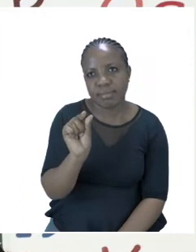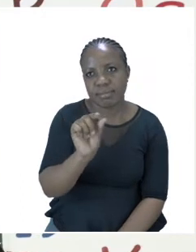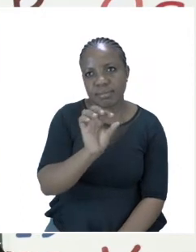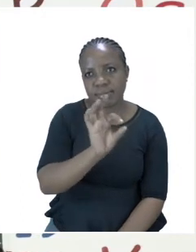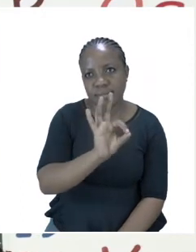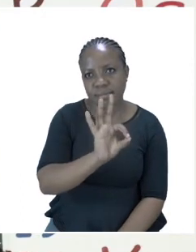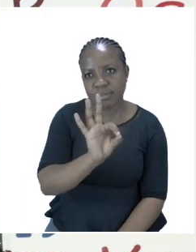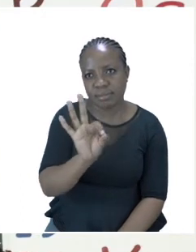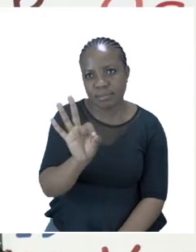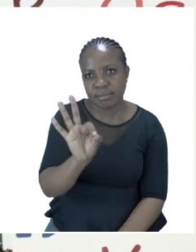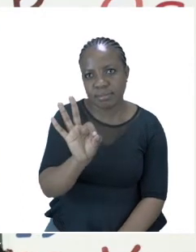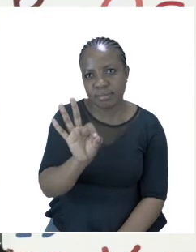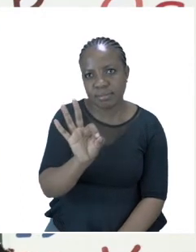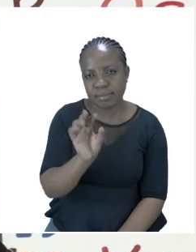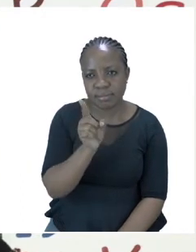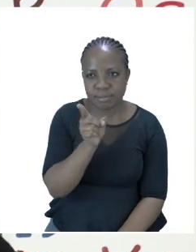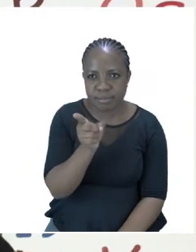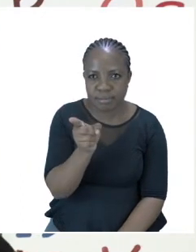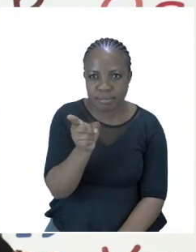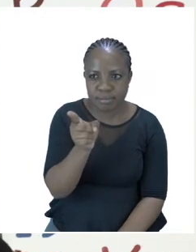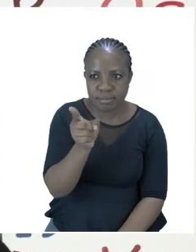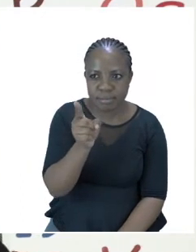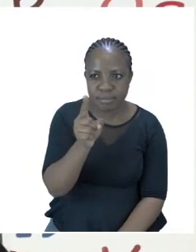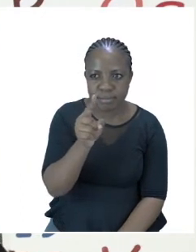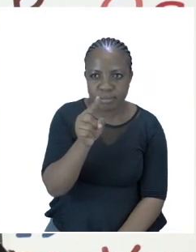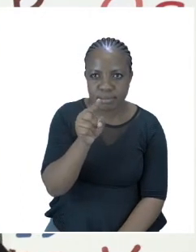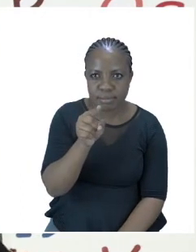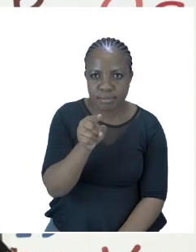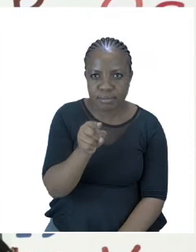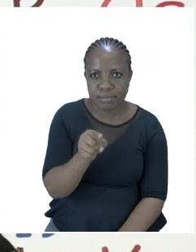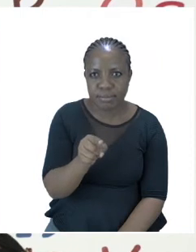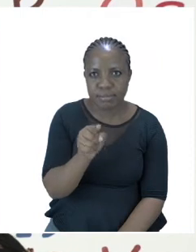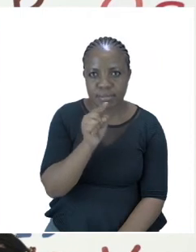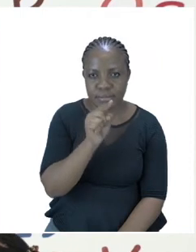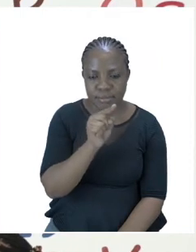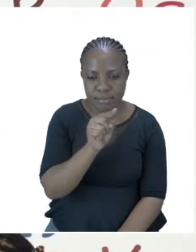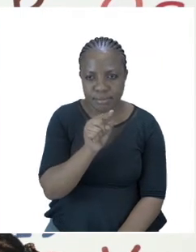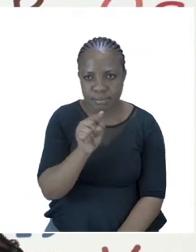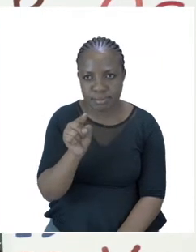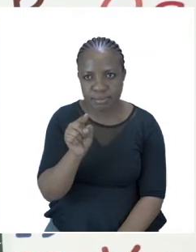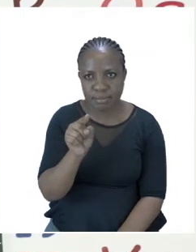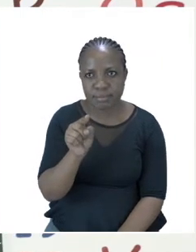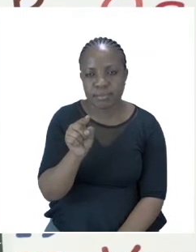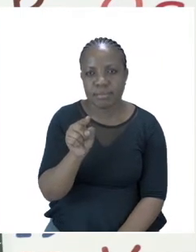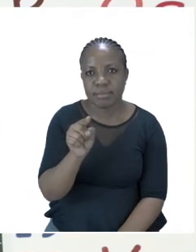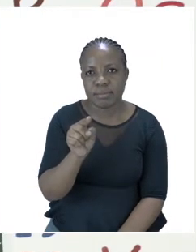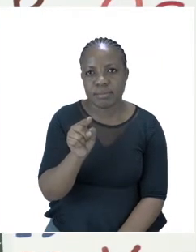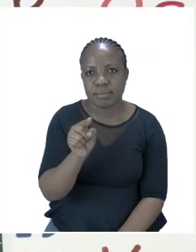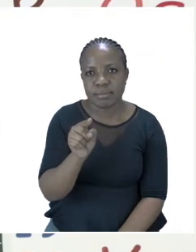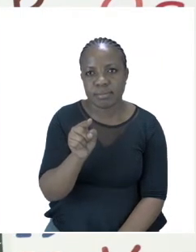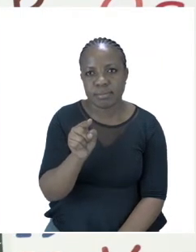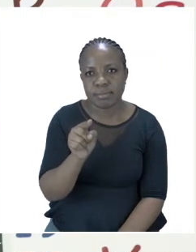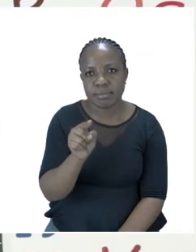F. Round, down, and its arms. There we go. So the arms for